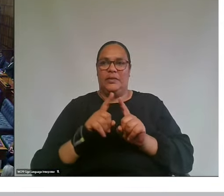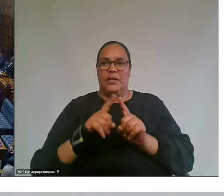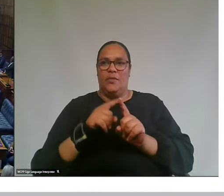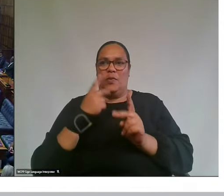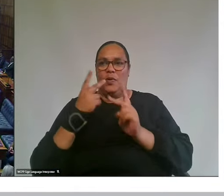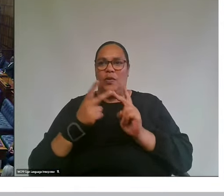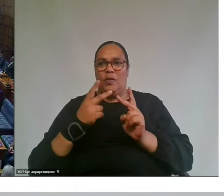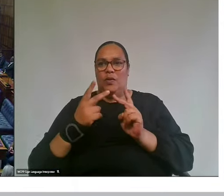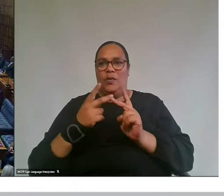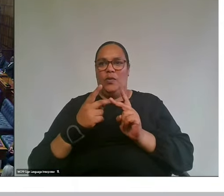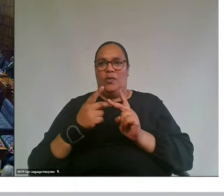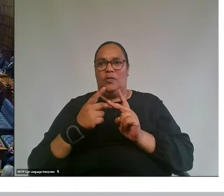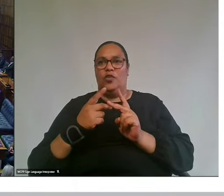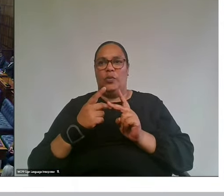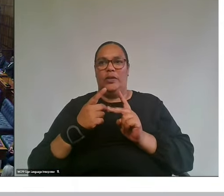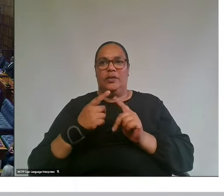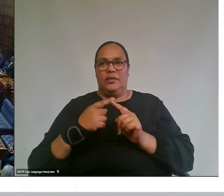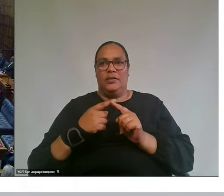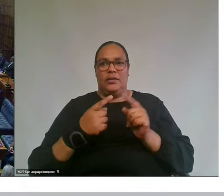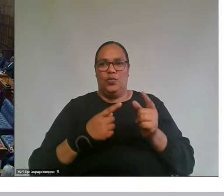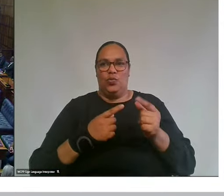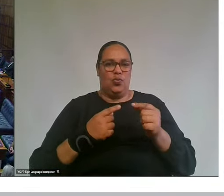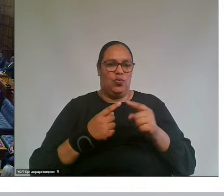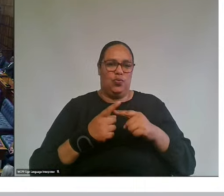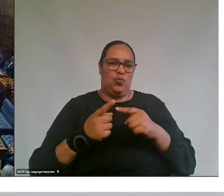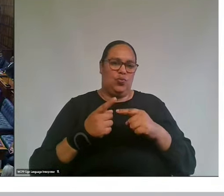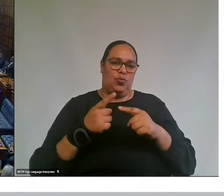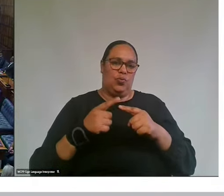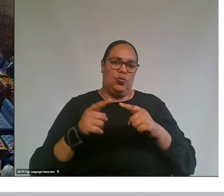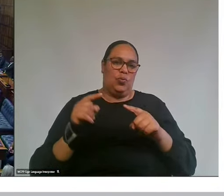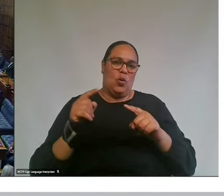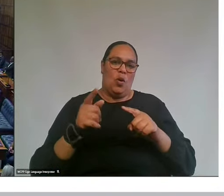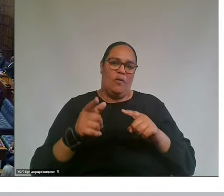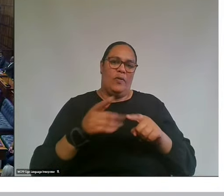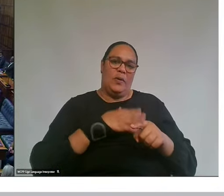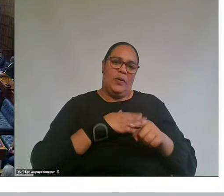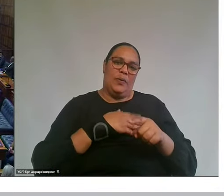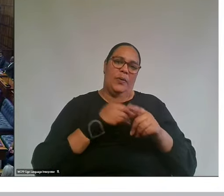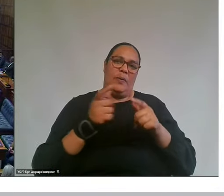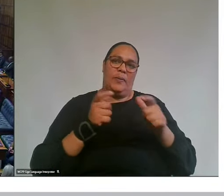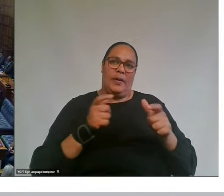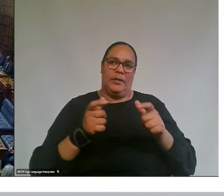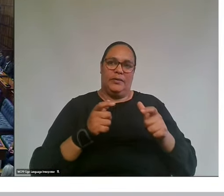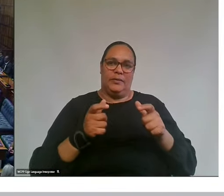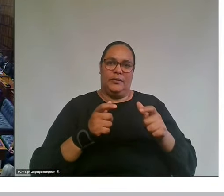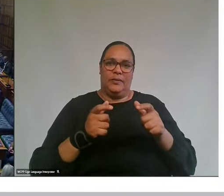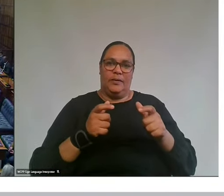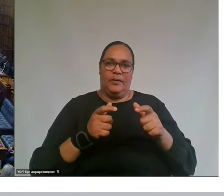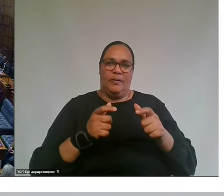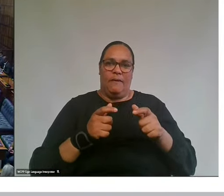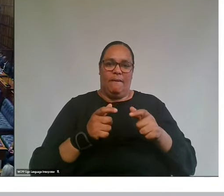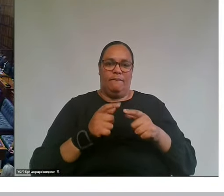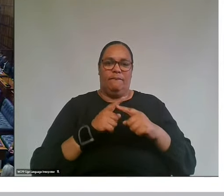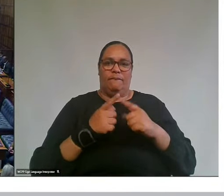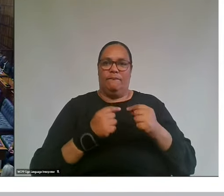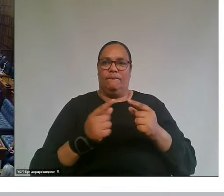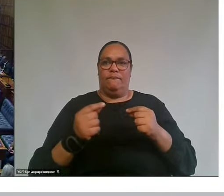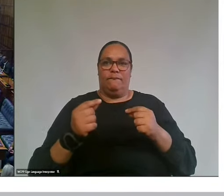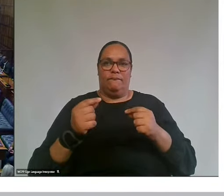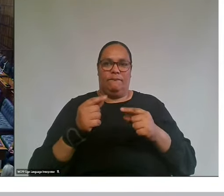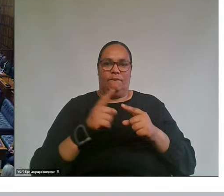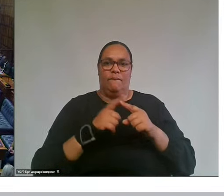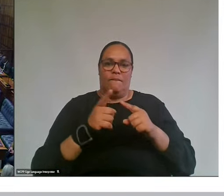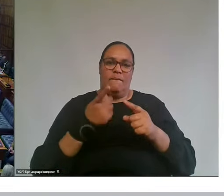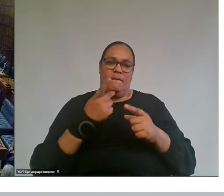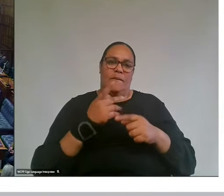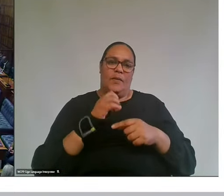at at at working with them in terms of lean management to see how we can improve the processes and also make it easier